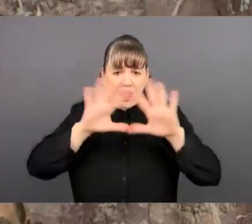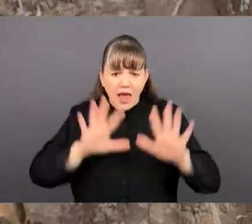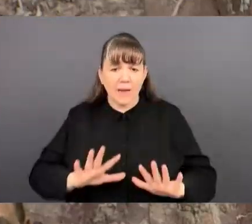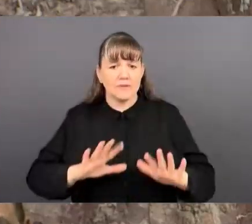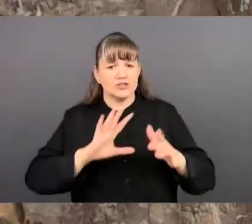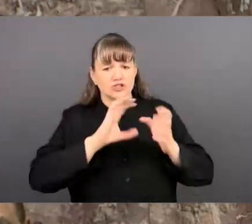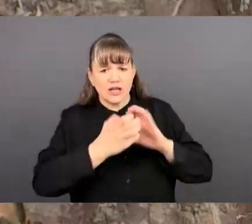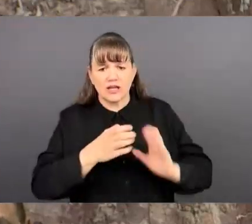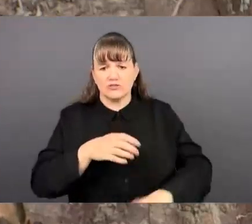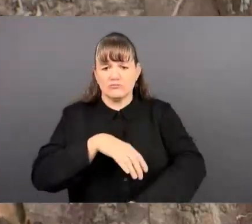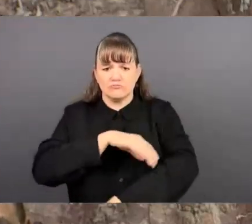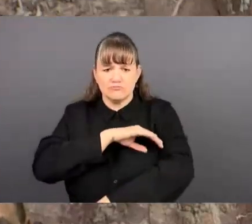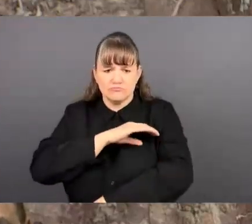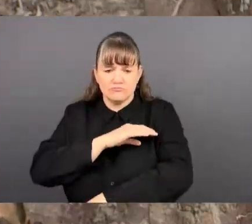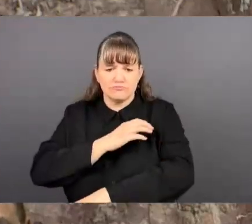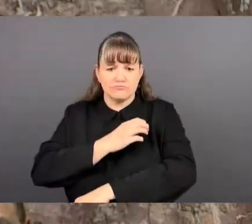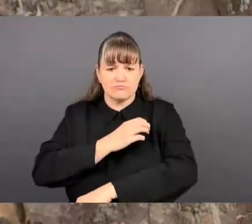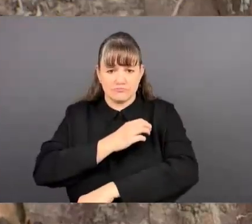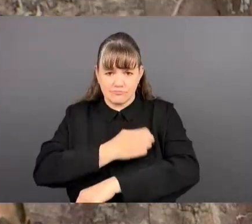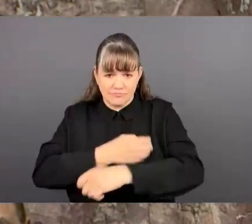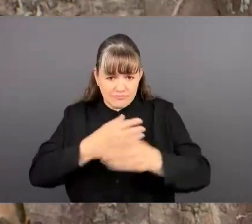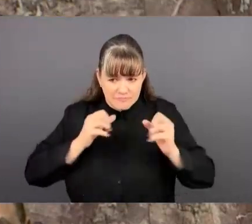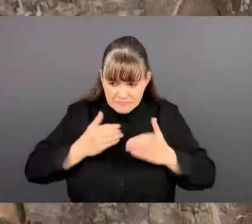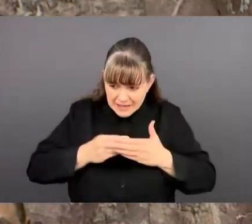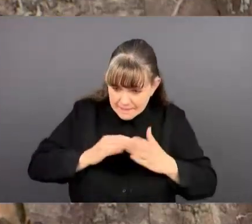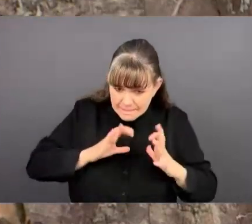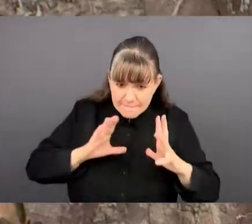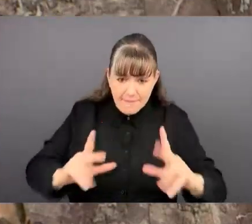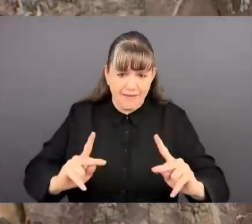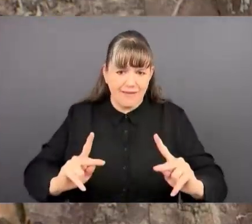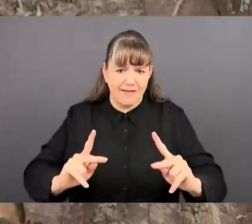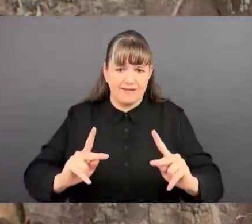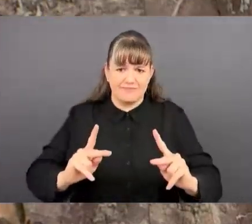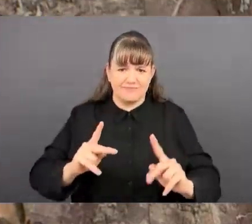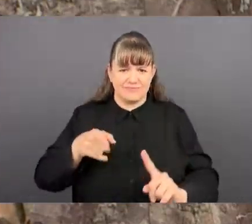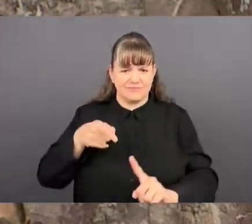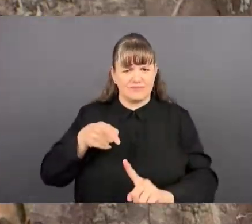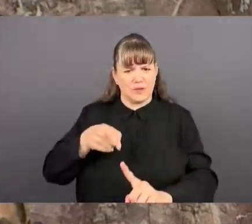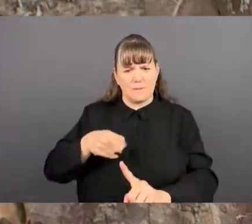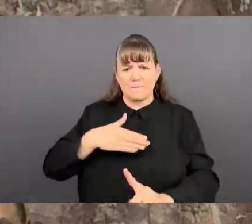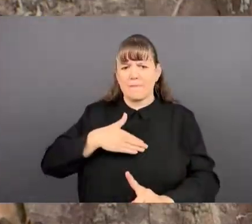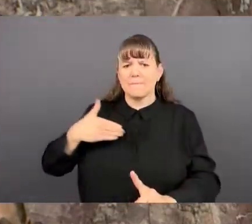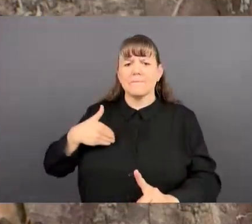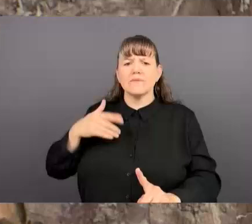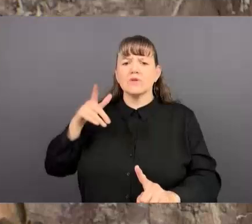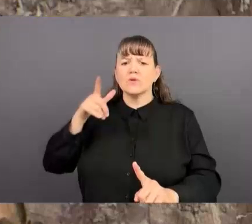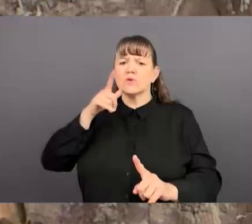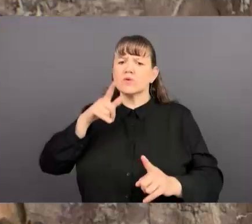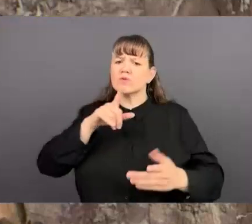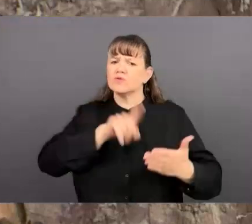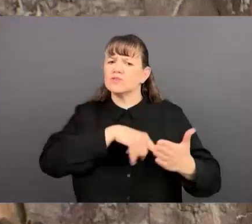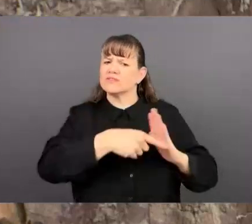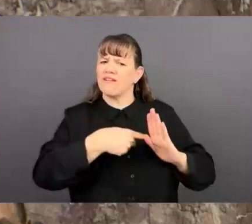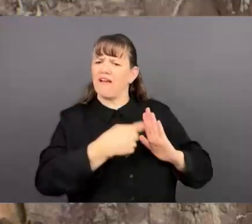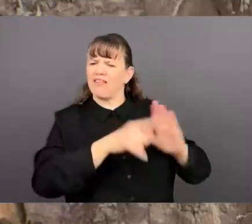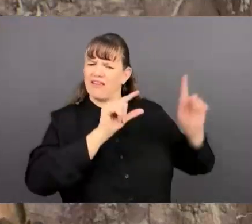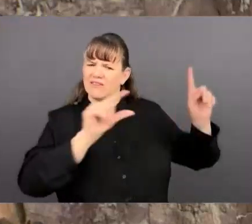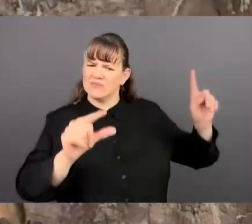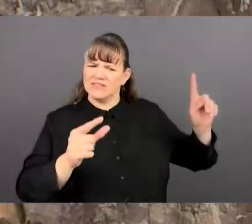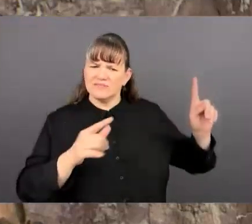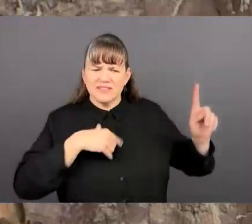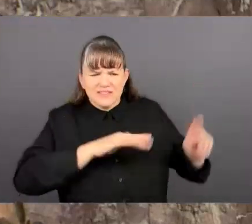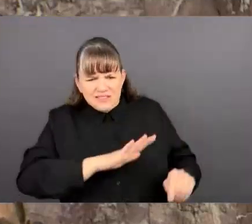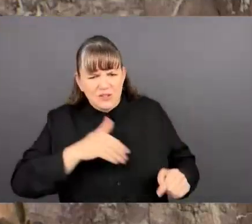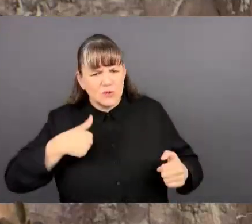Hydro programs that have been established in recent years that give opportunities to homeowners to participate as well.